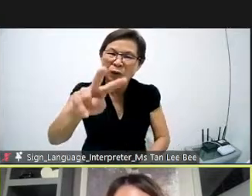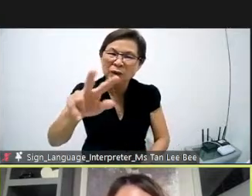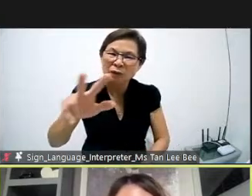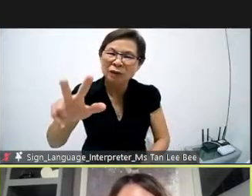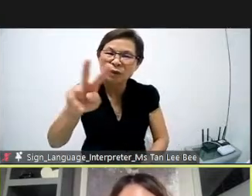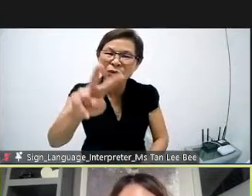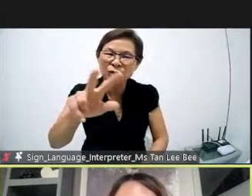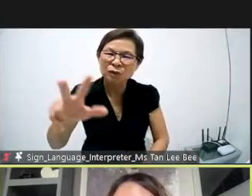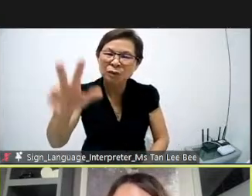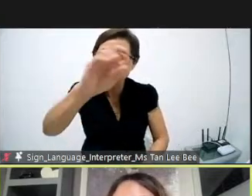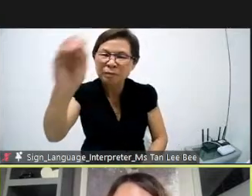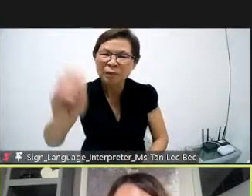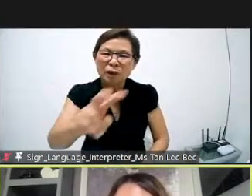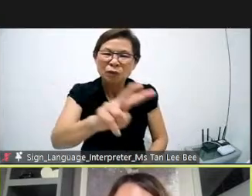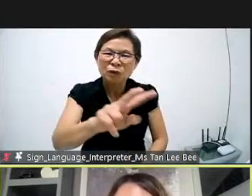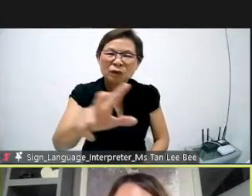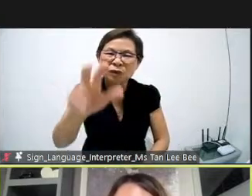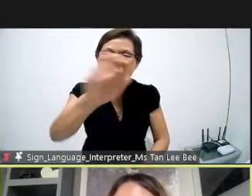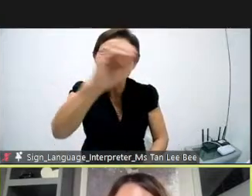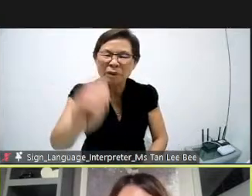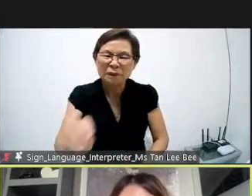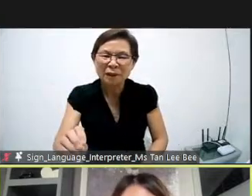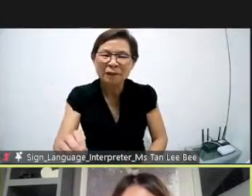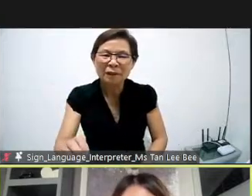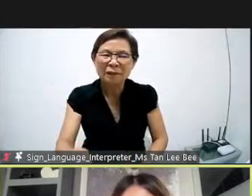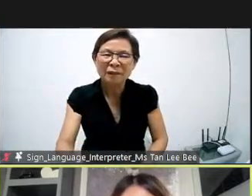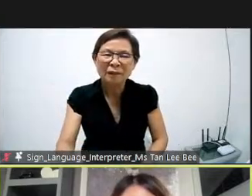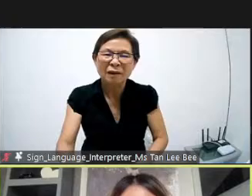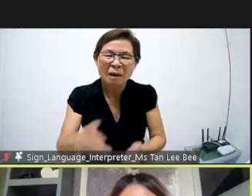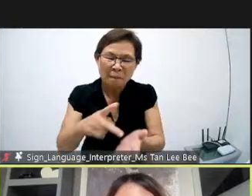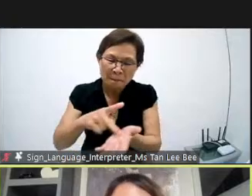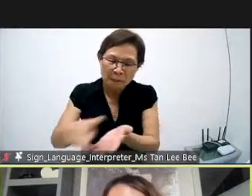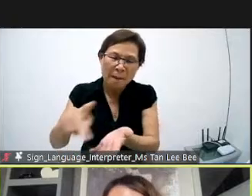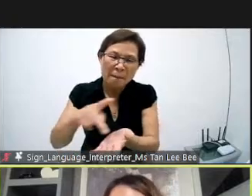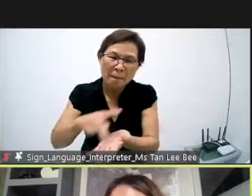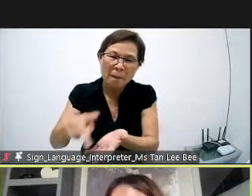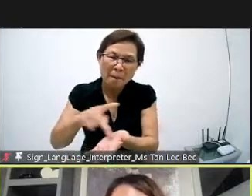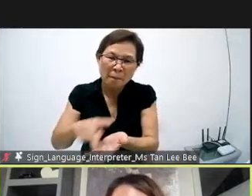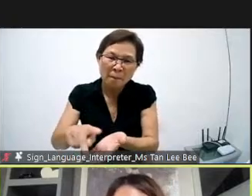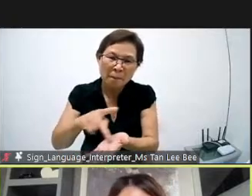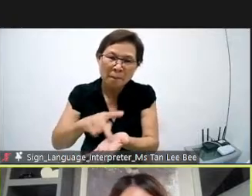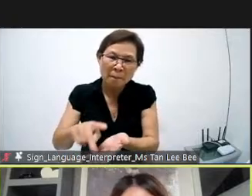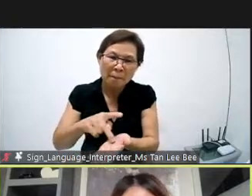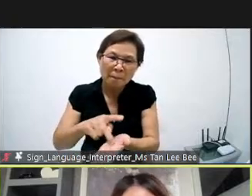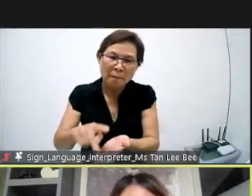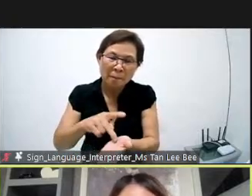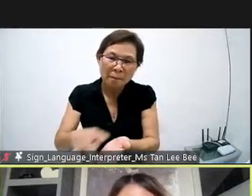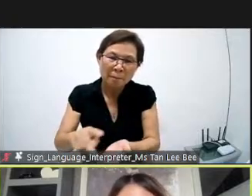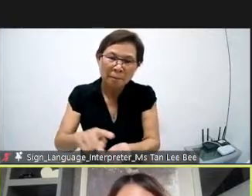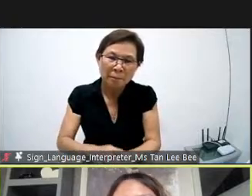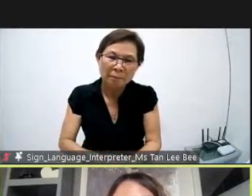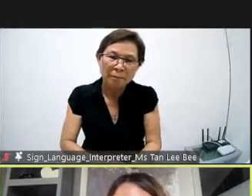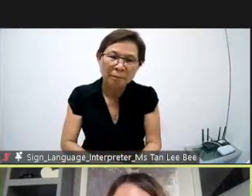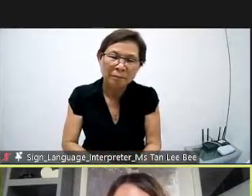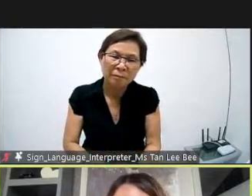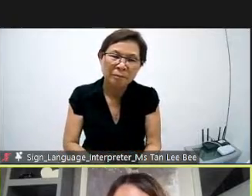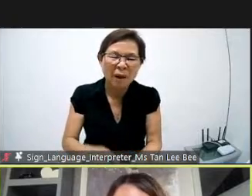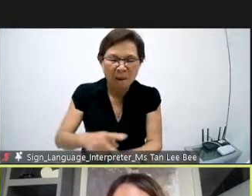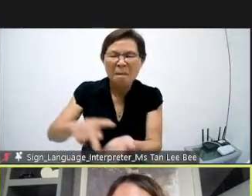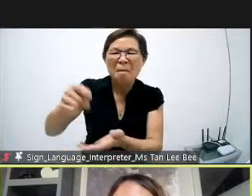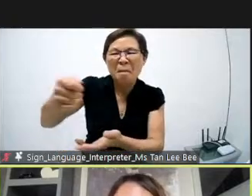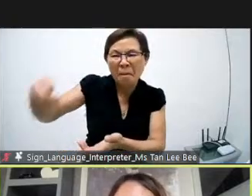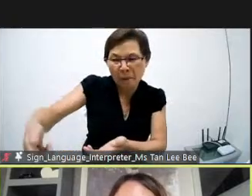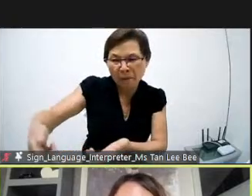23% of companies that still pay the money to the fund instead of hiring